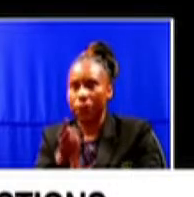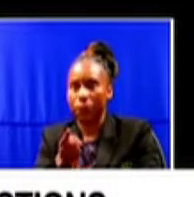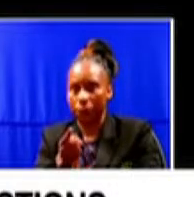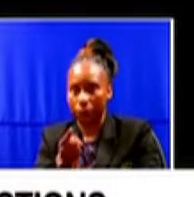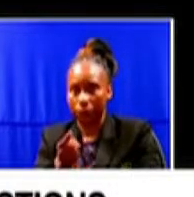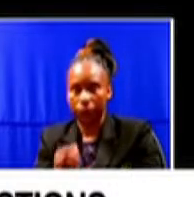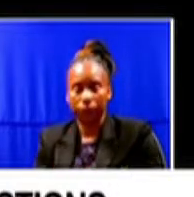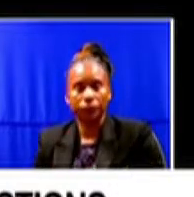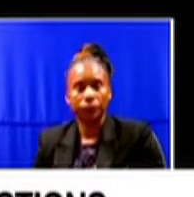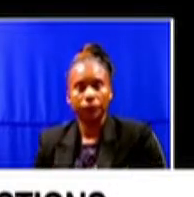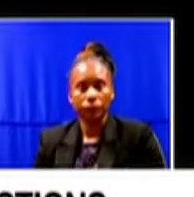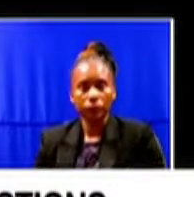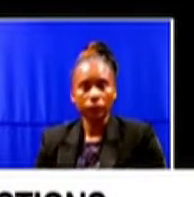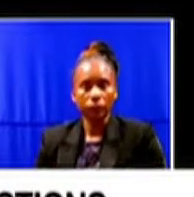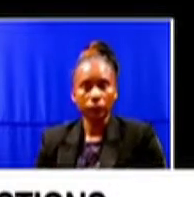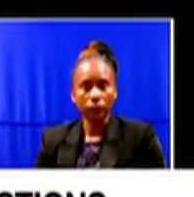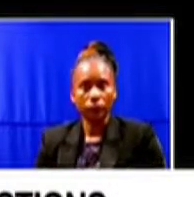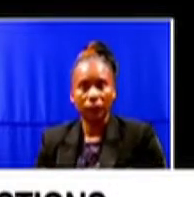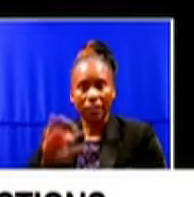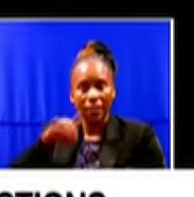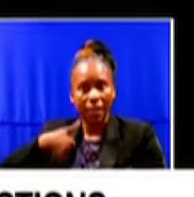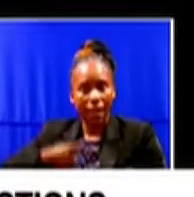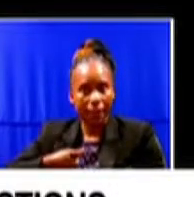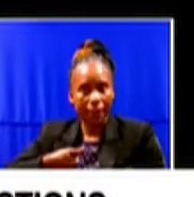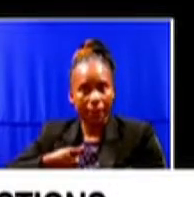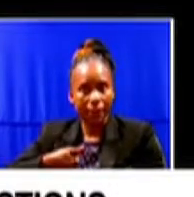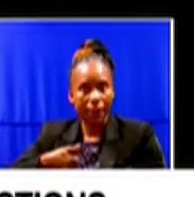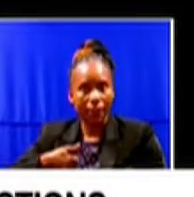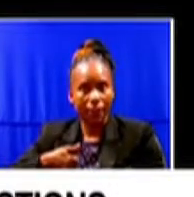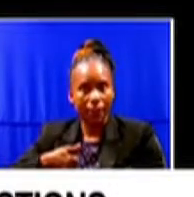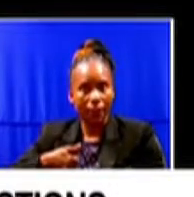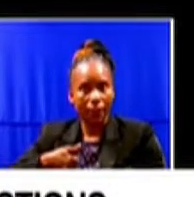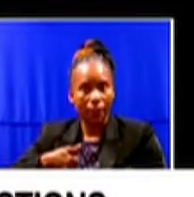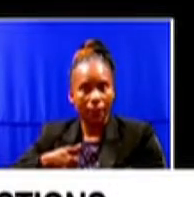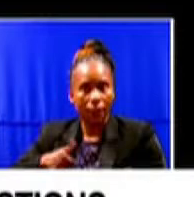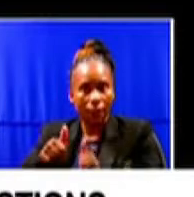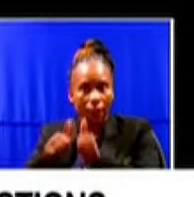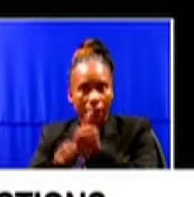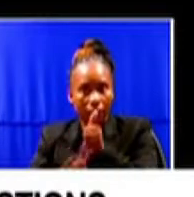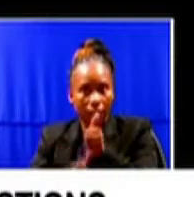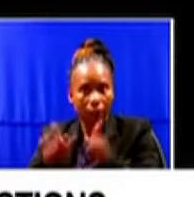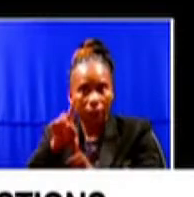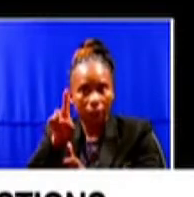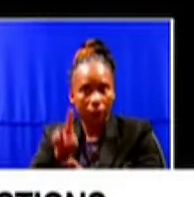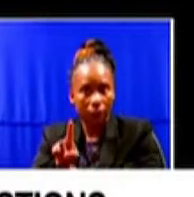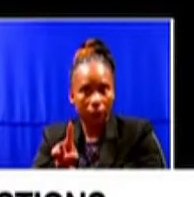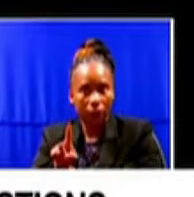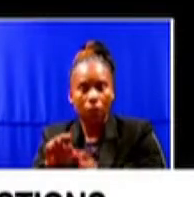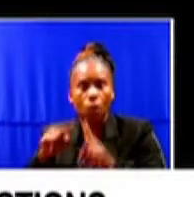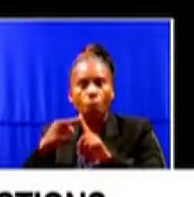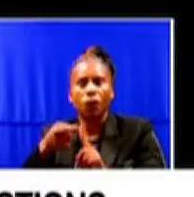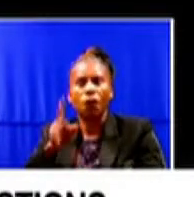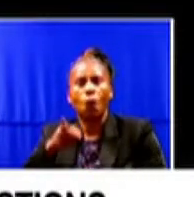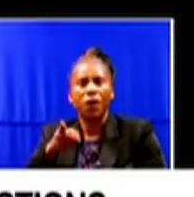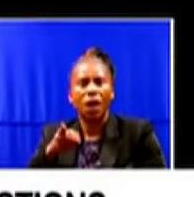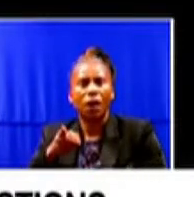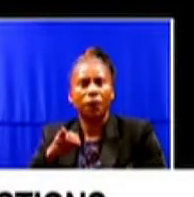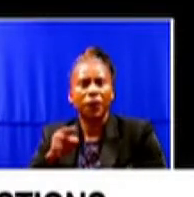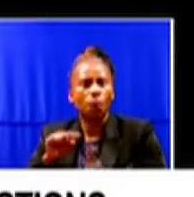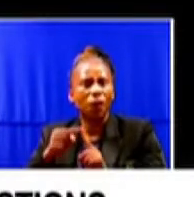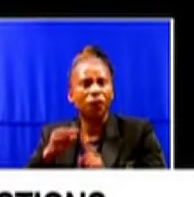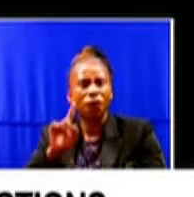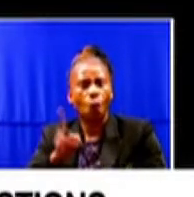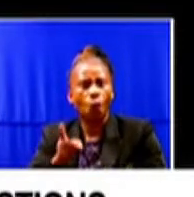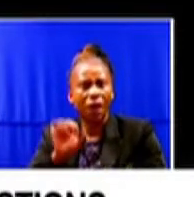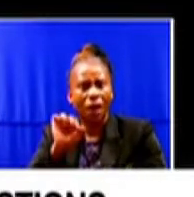appropriate. The next point of order. Second point of order, Deputy Speaker. Yes, what's the point of order? You're